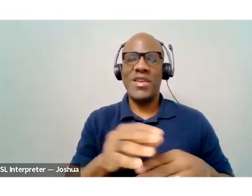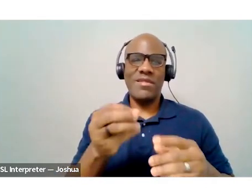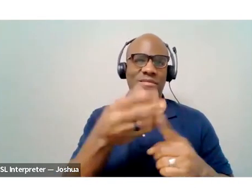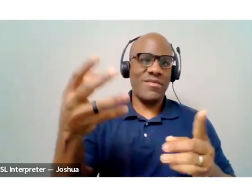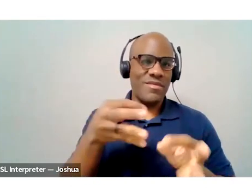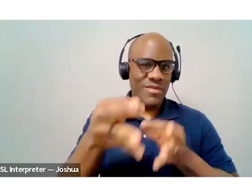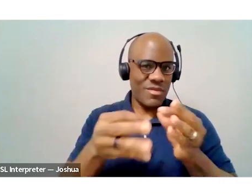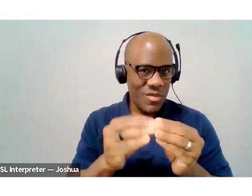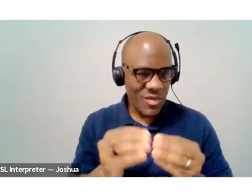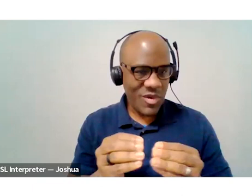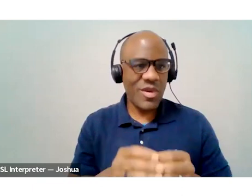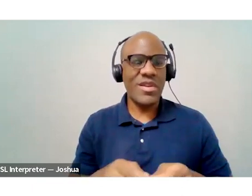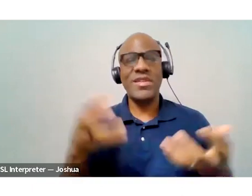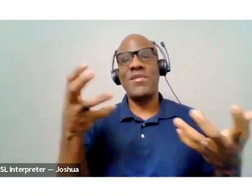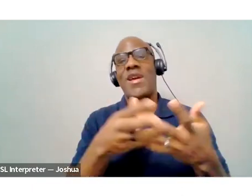literacy.